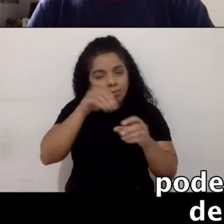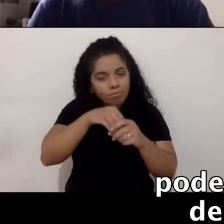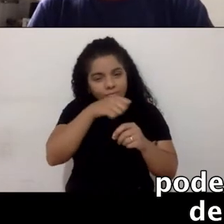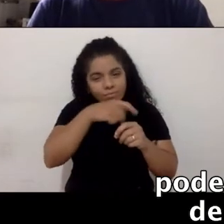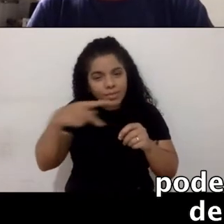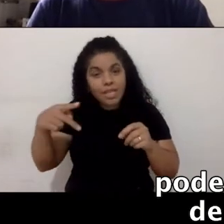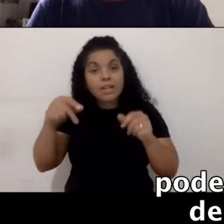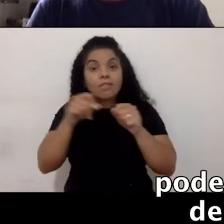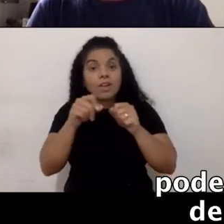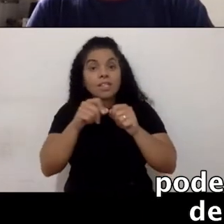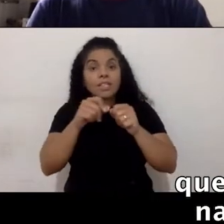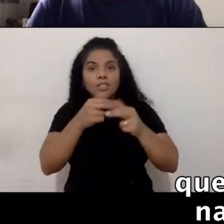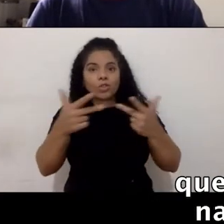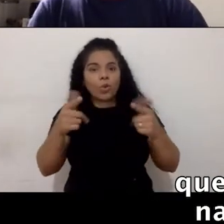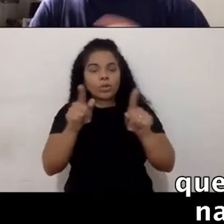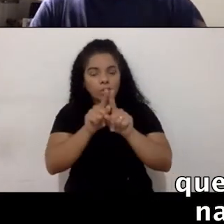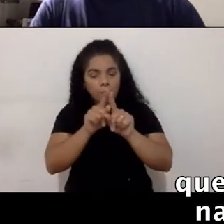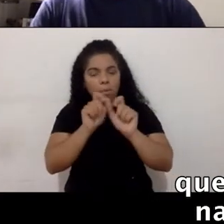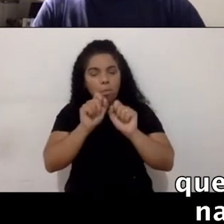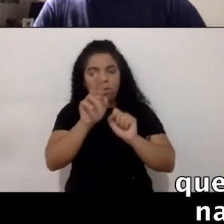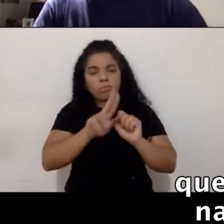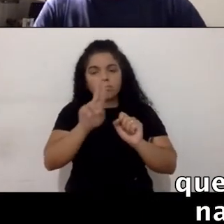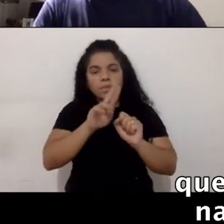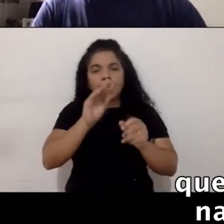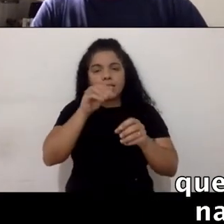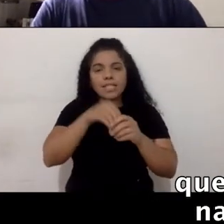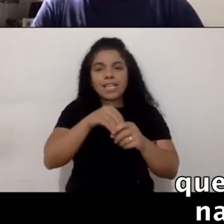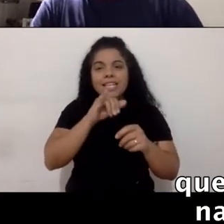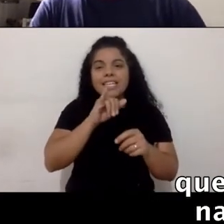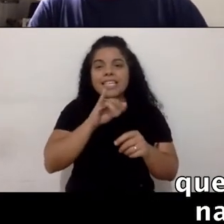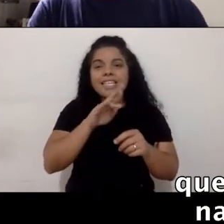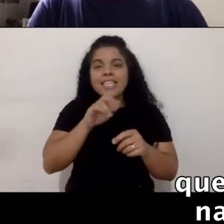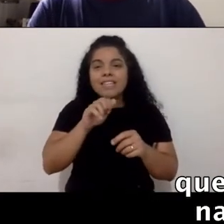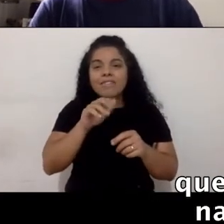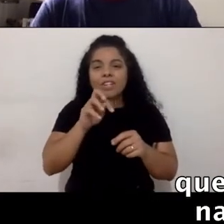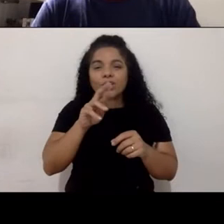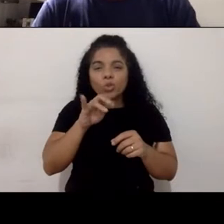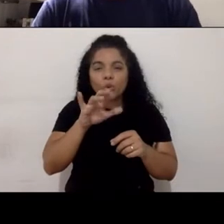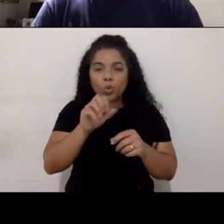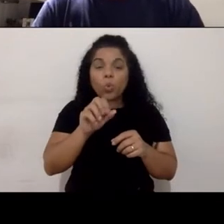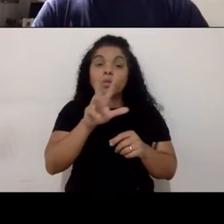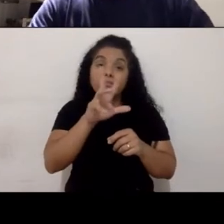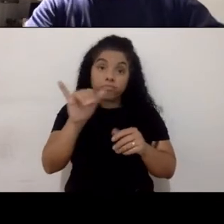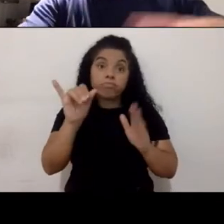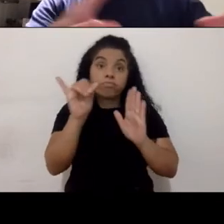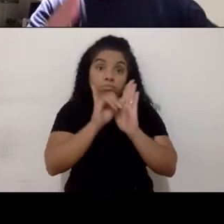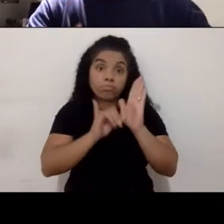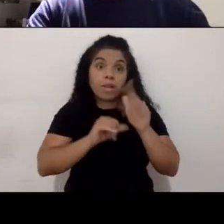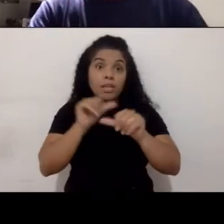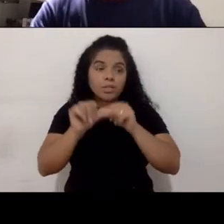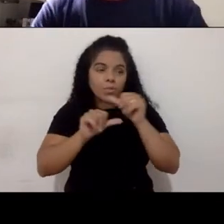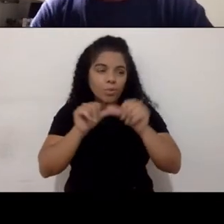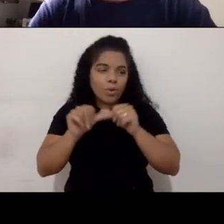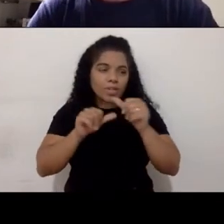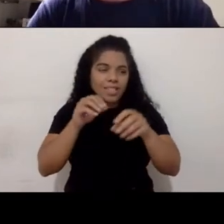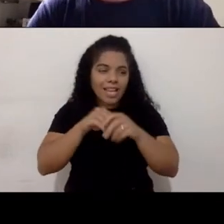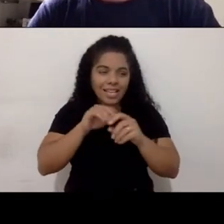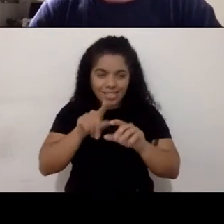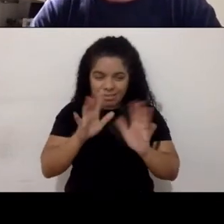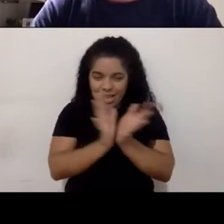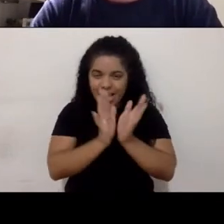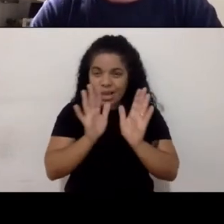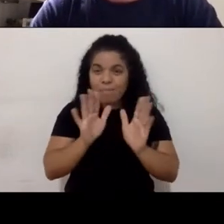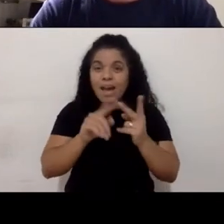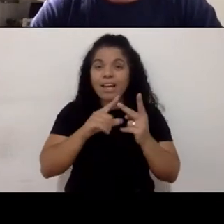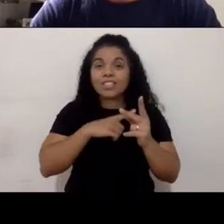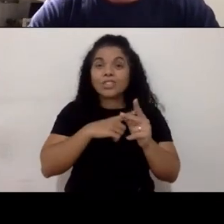that it's possible to say, I'm going to deploy the changes to the infrastructure for this part of the system without having to coordinate across everything else